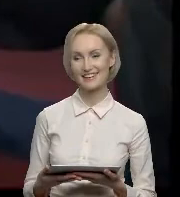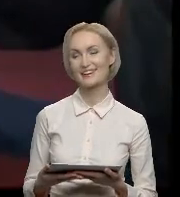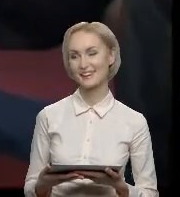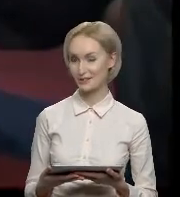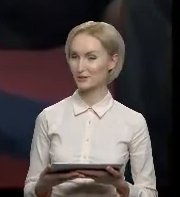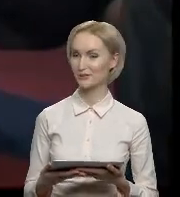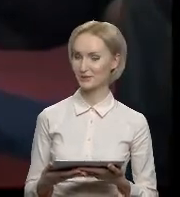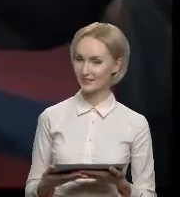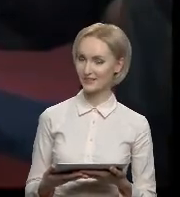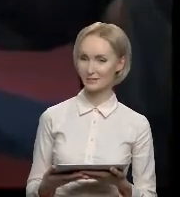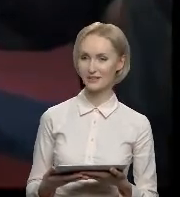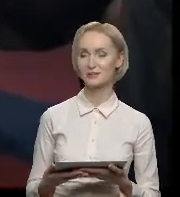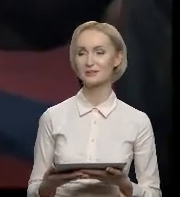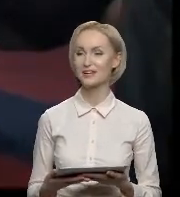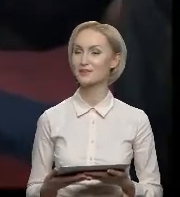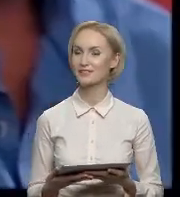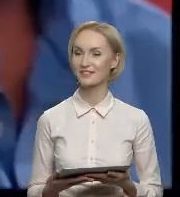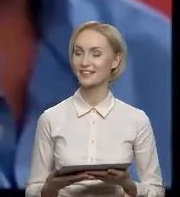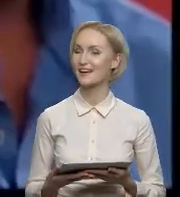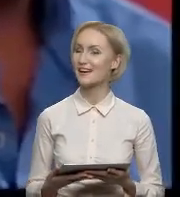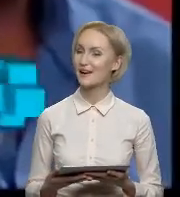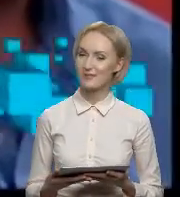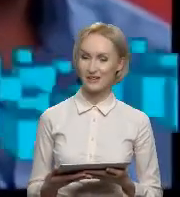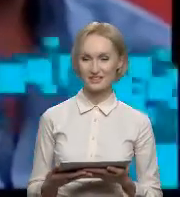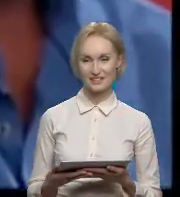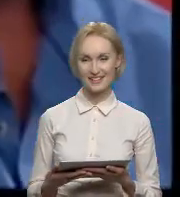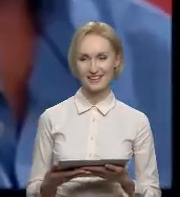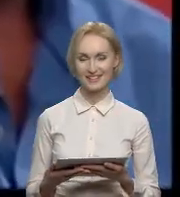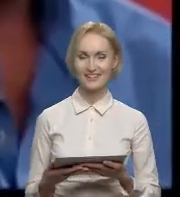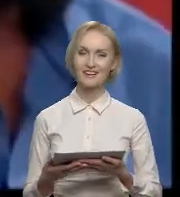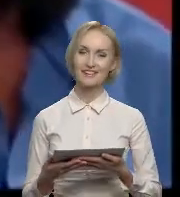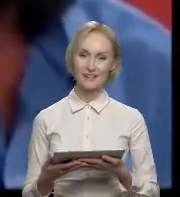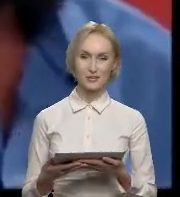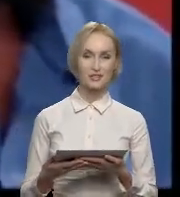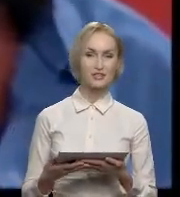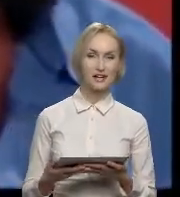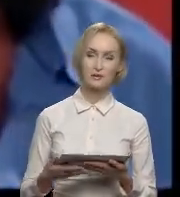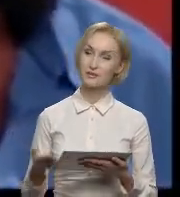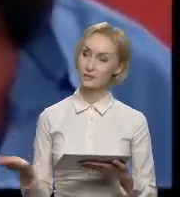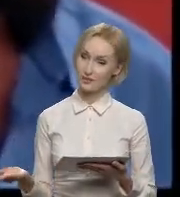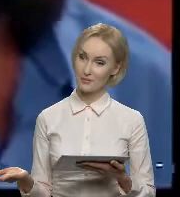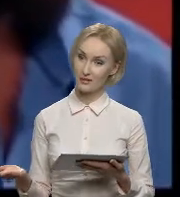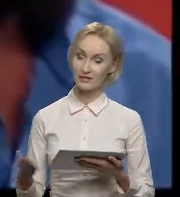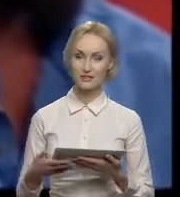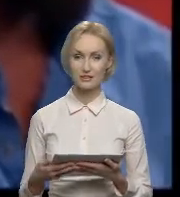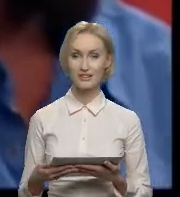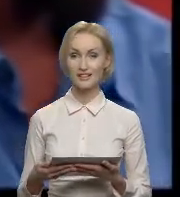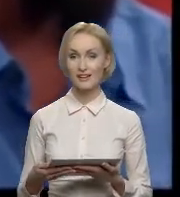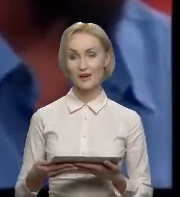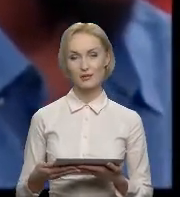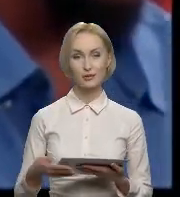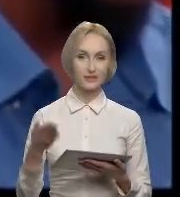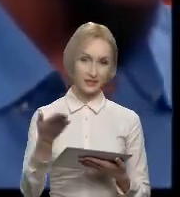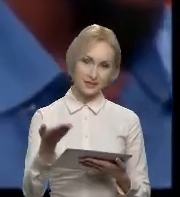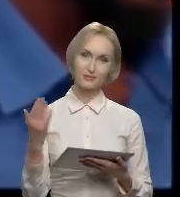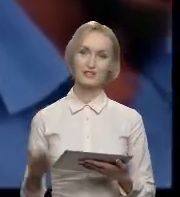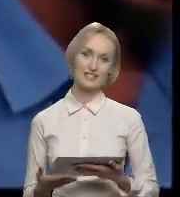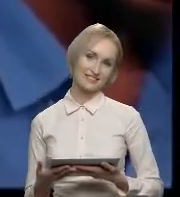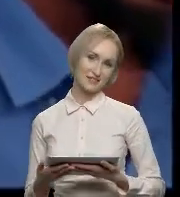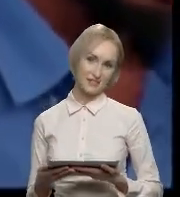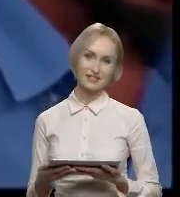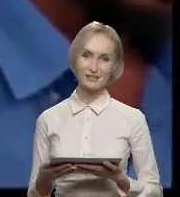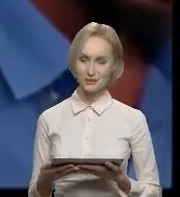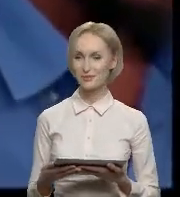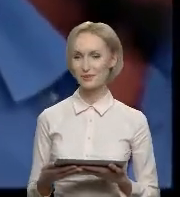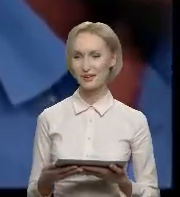Nene, this is scientific. It's mathematical. It's mathematical. It's biological. They are not the baby daddy.